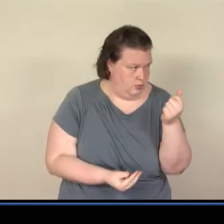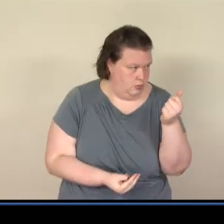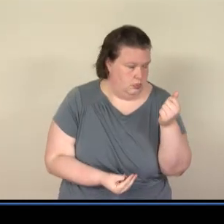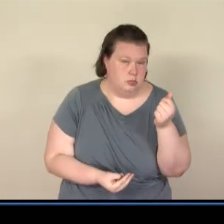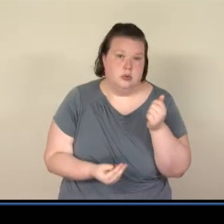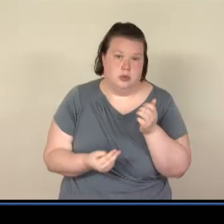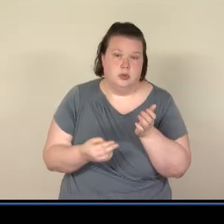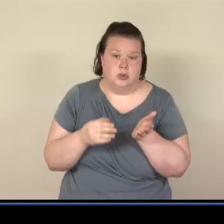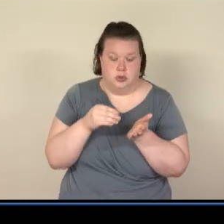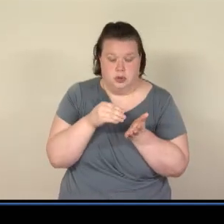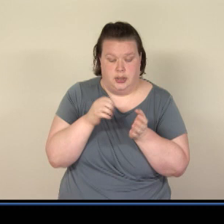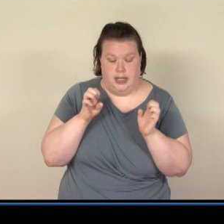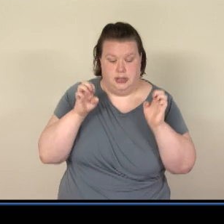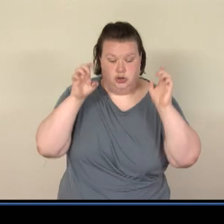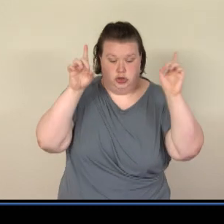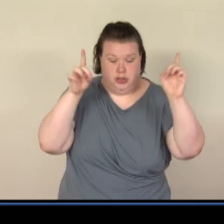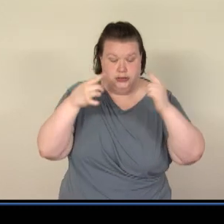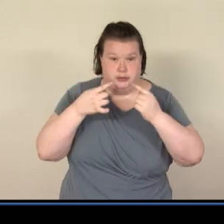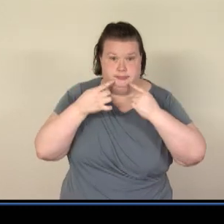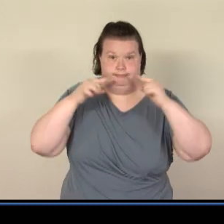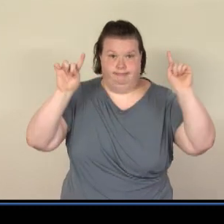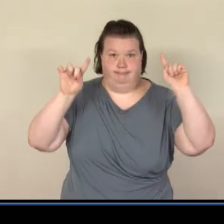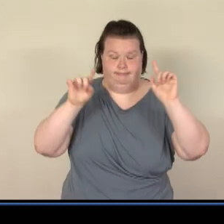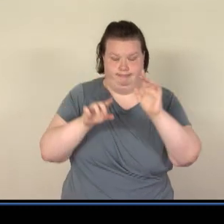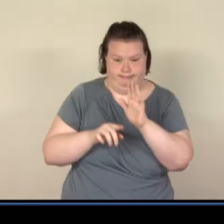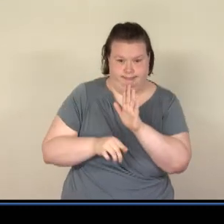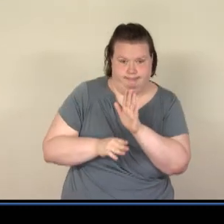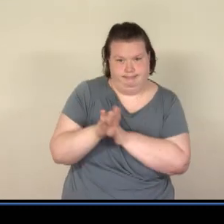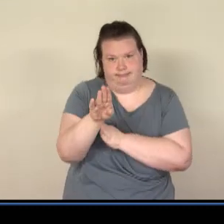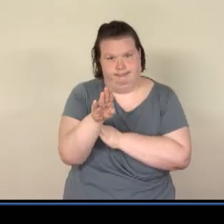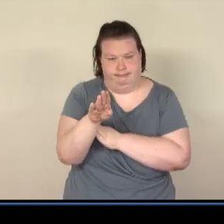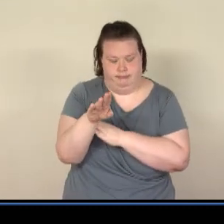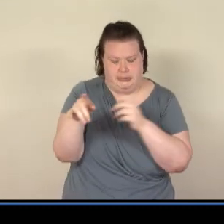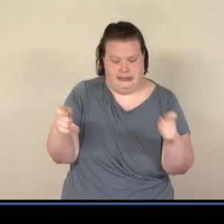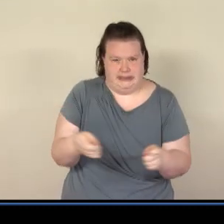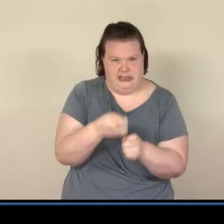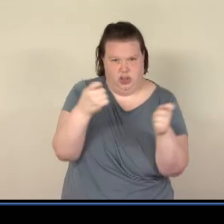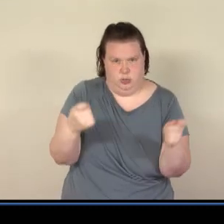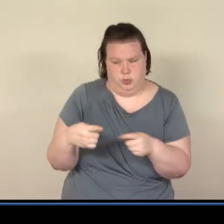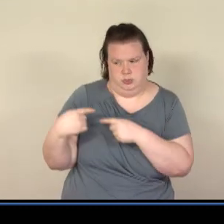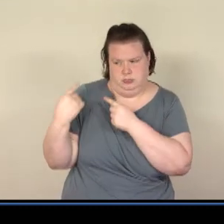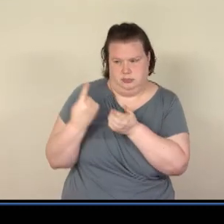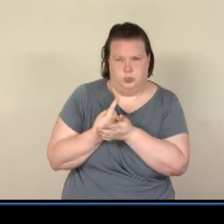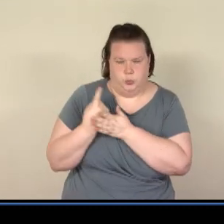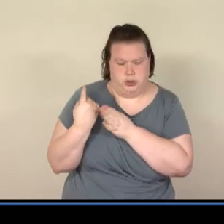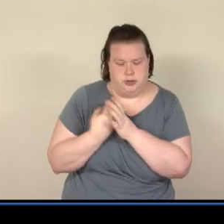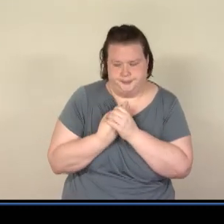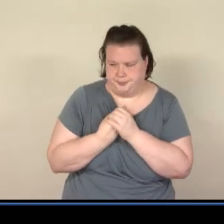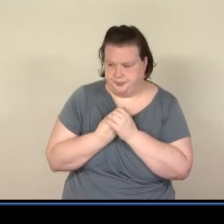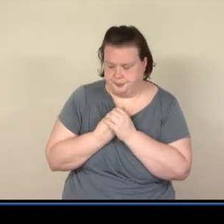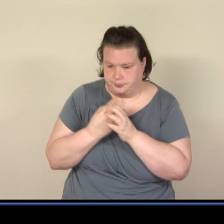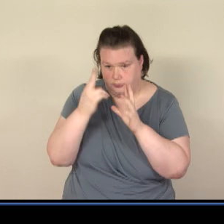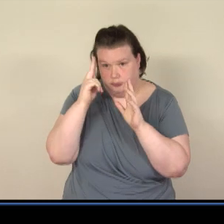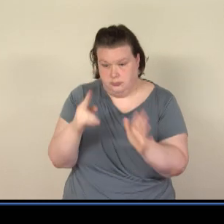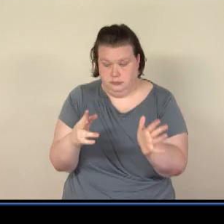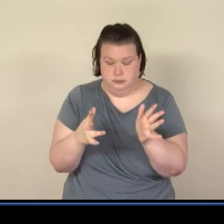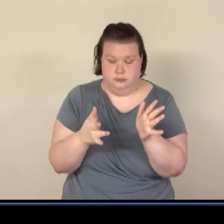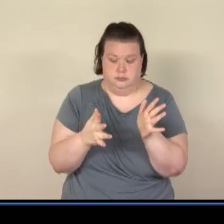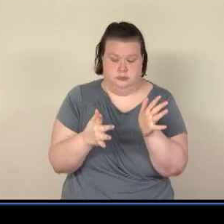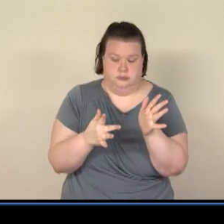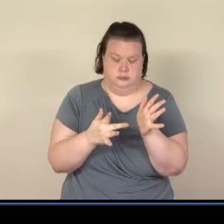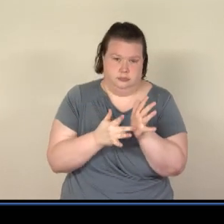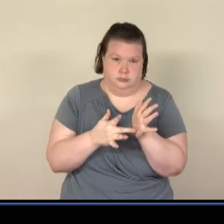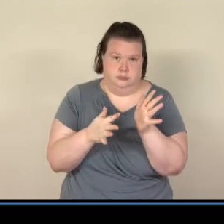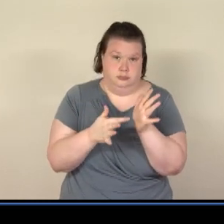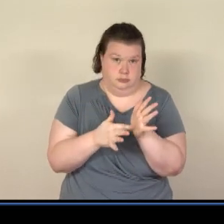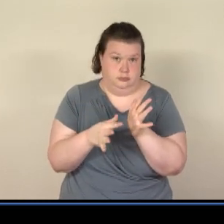Achievers Recognition Ceremonies, which were held over the last week. These special events honor sophomores, juniors, and